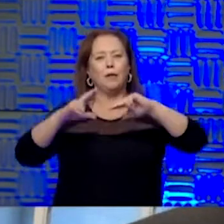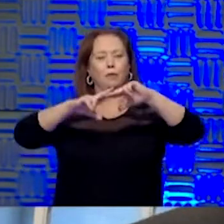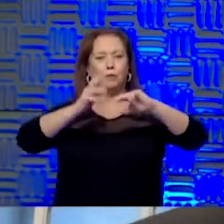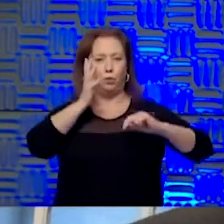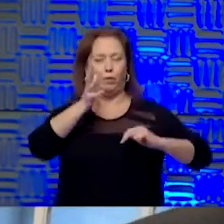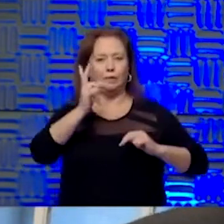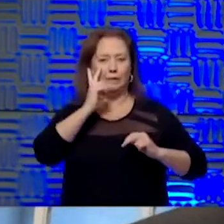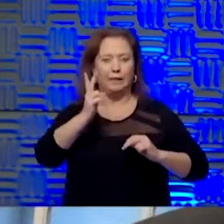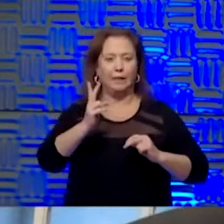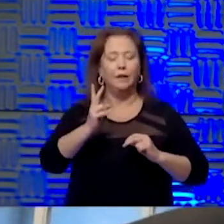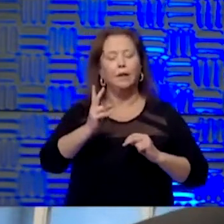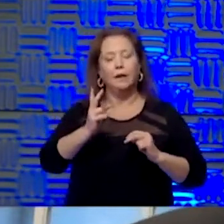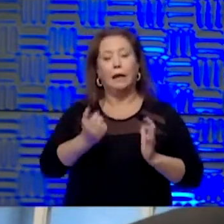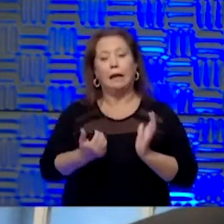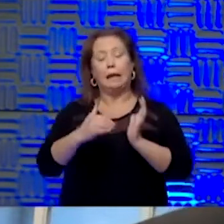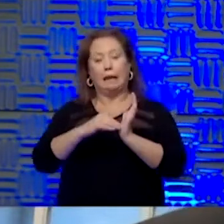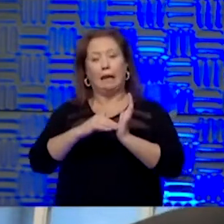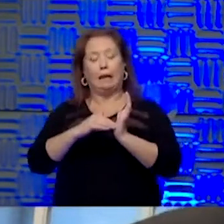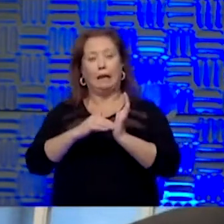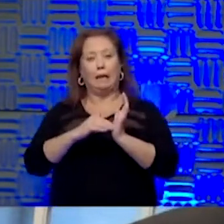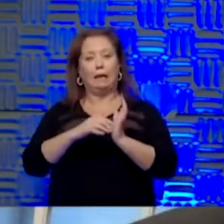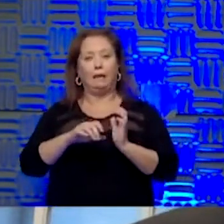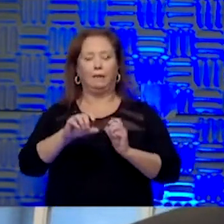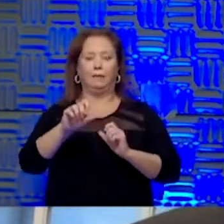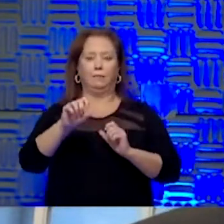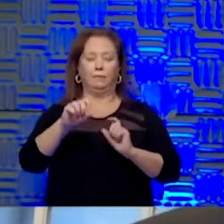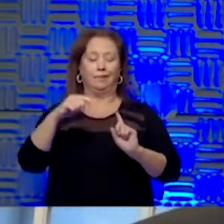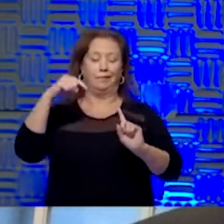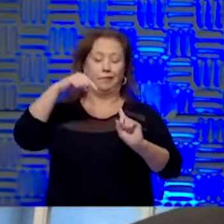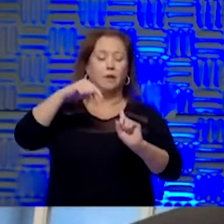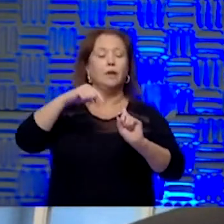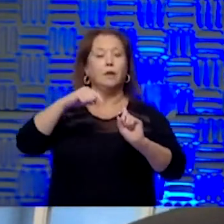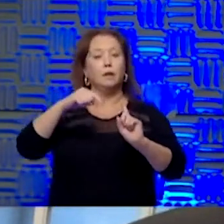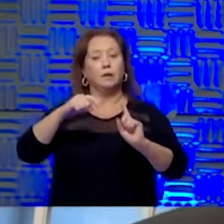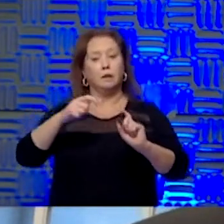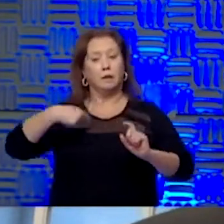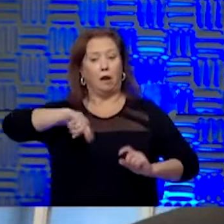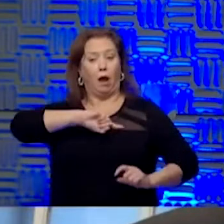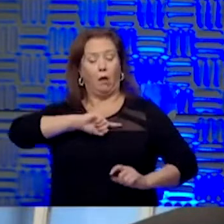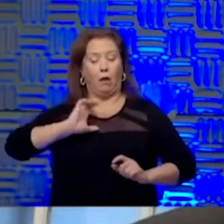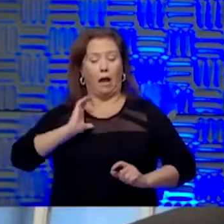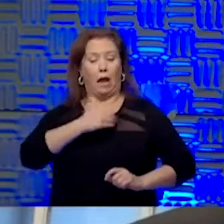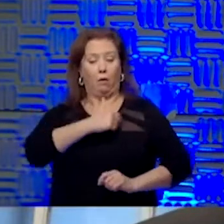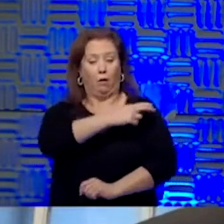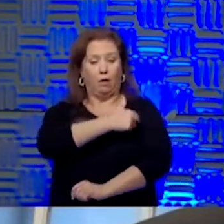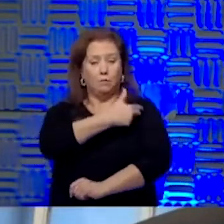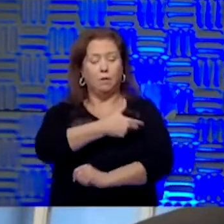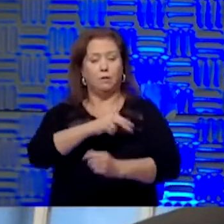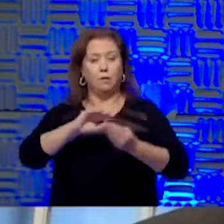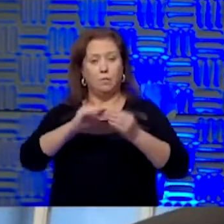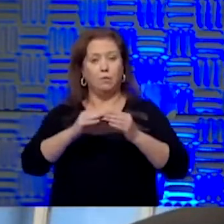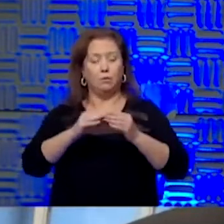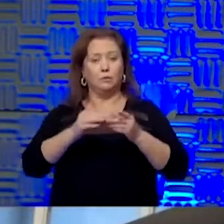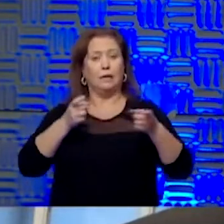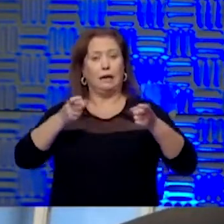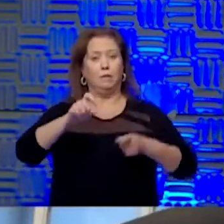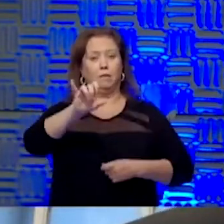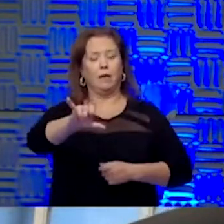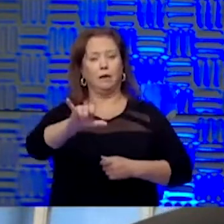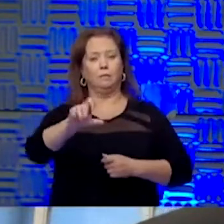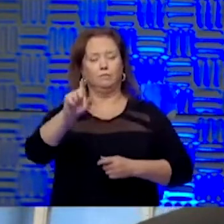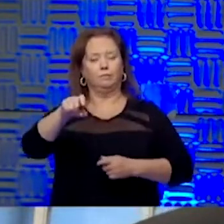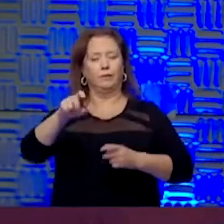again brings us back to worrying about our capacity to be able to manage that, should that lead to higher hospitalization rates.